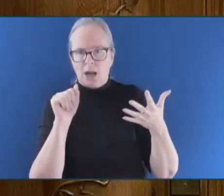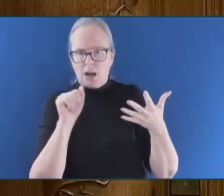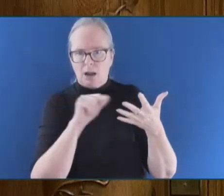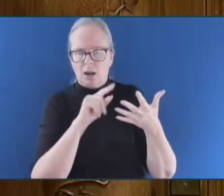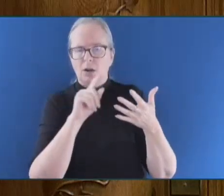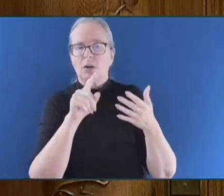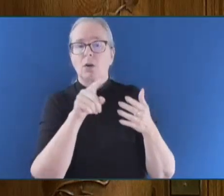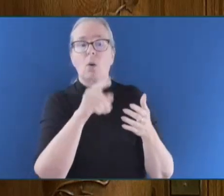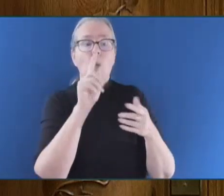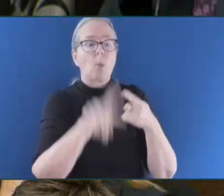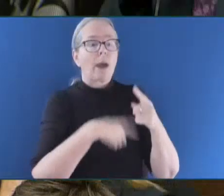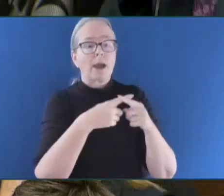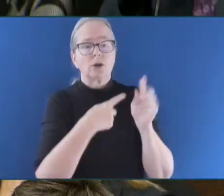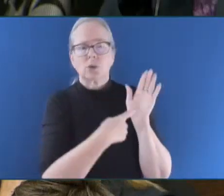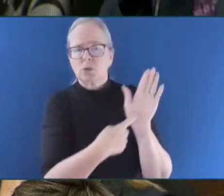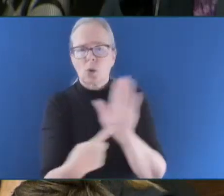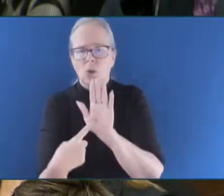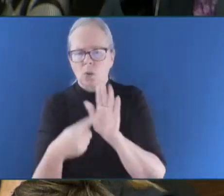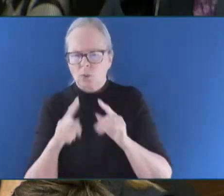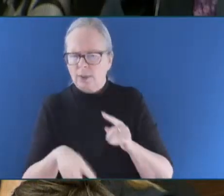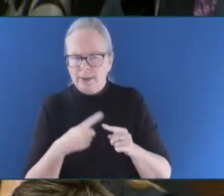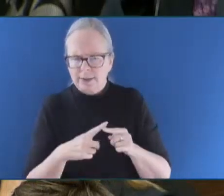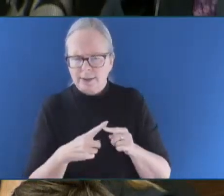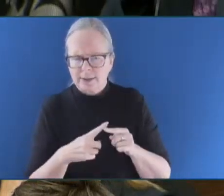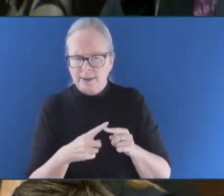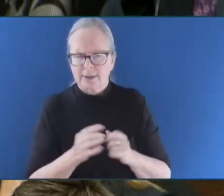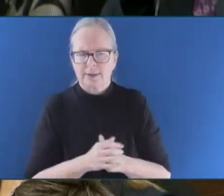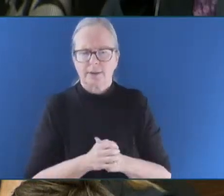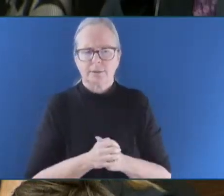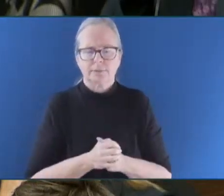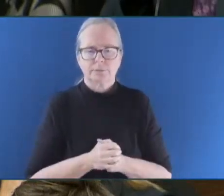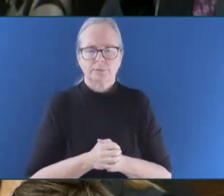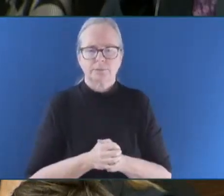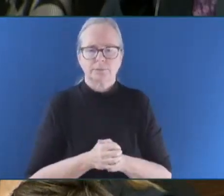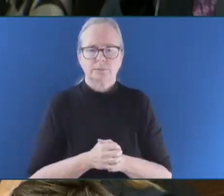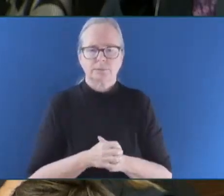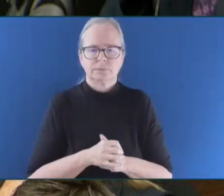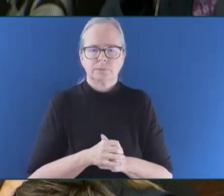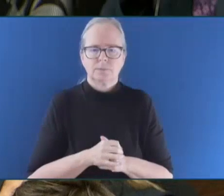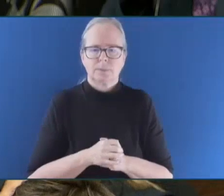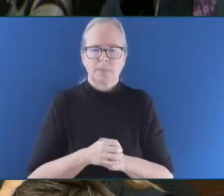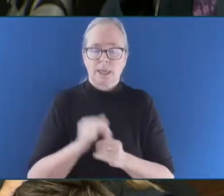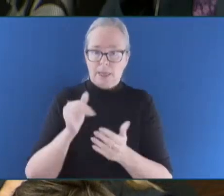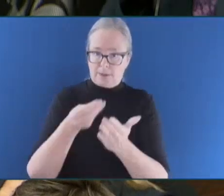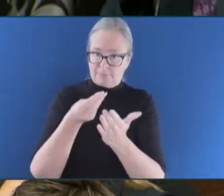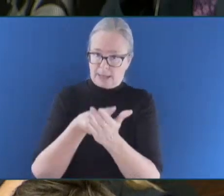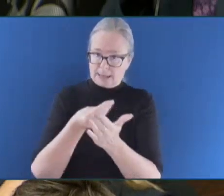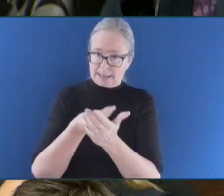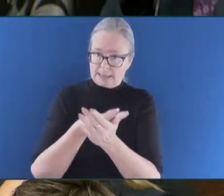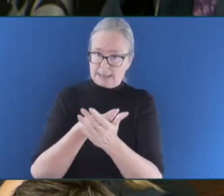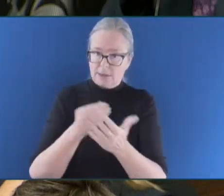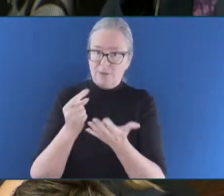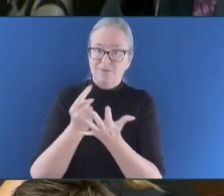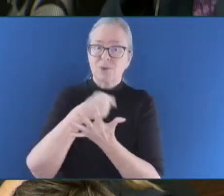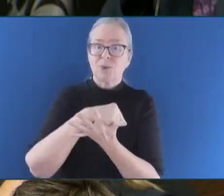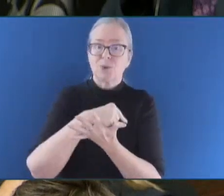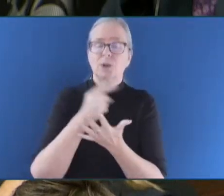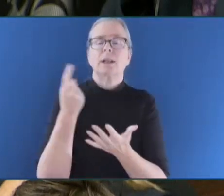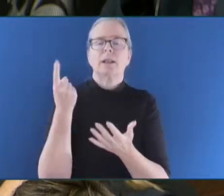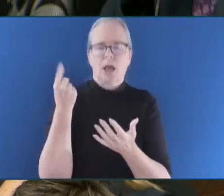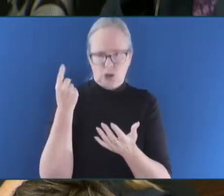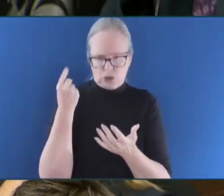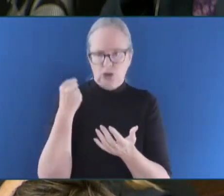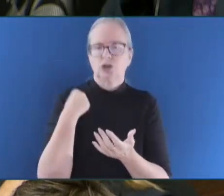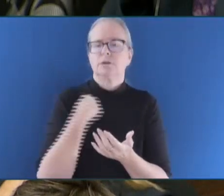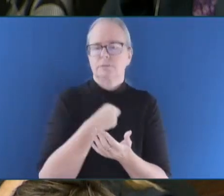Minister. Thank you very much, Mr. Speaker. The funding review was undertaken last year. It was submitted to my ministry late this summer,